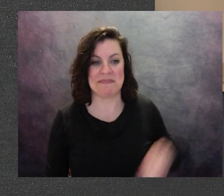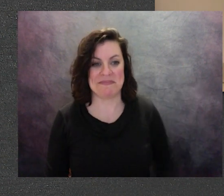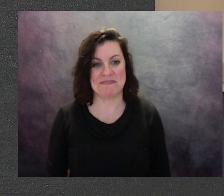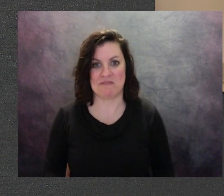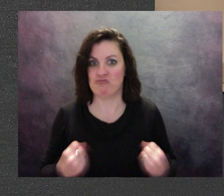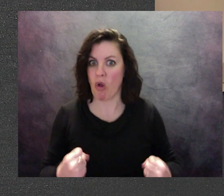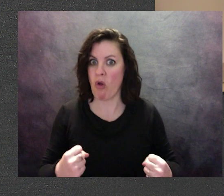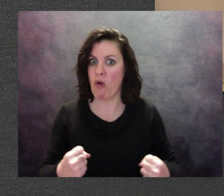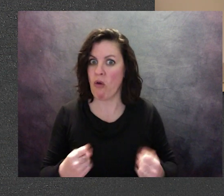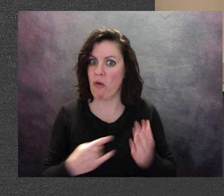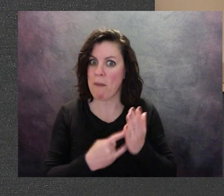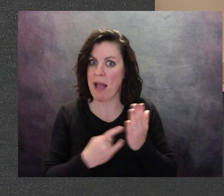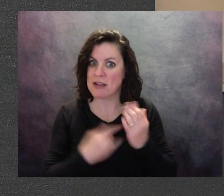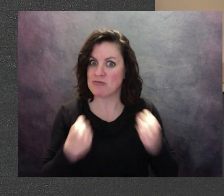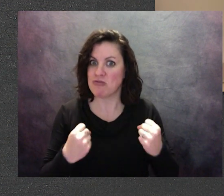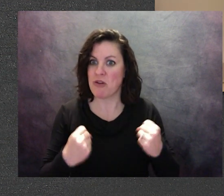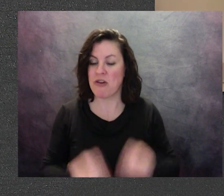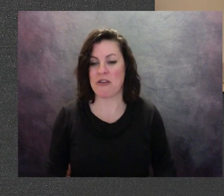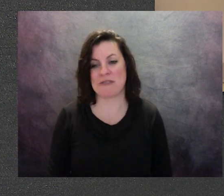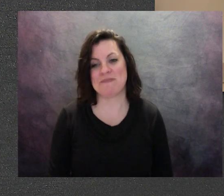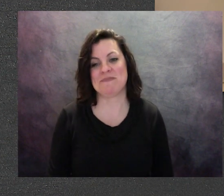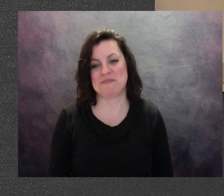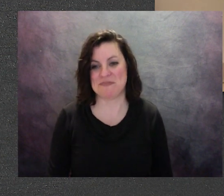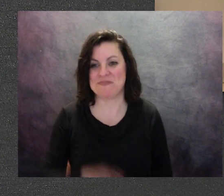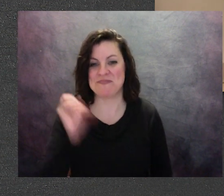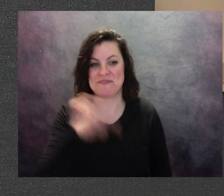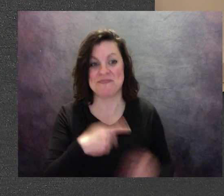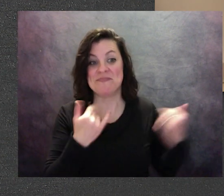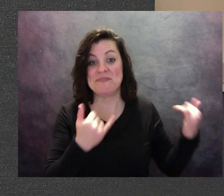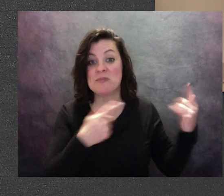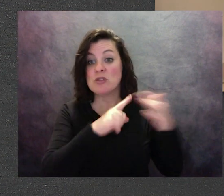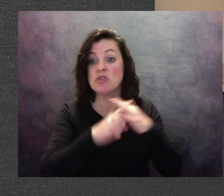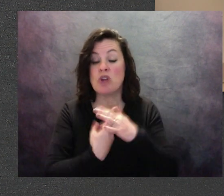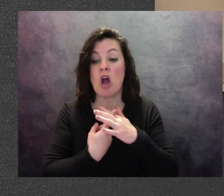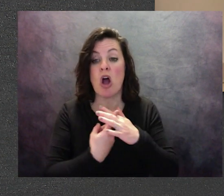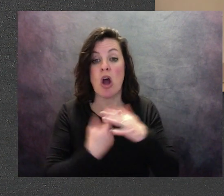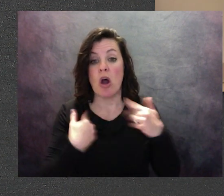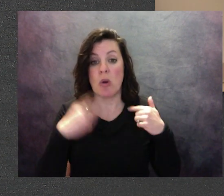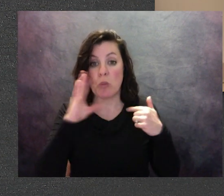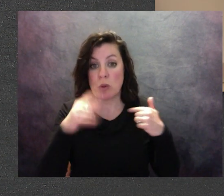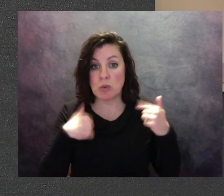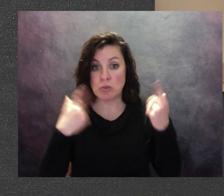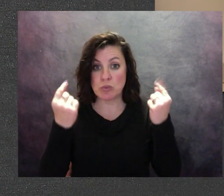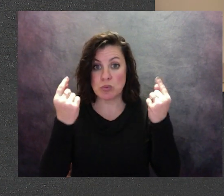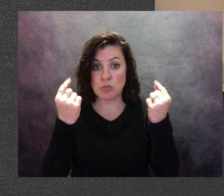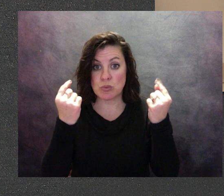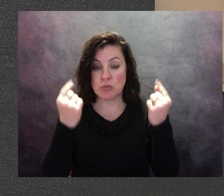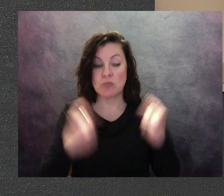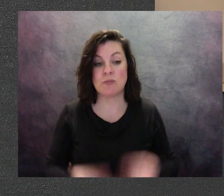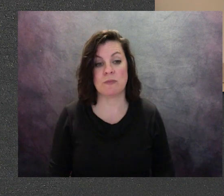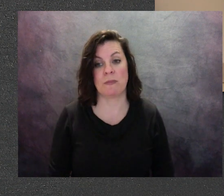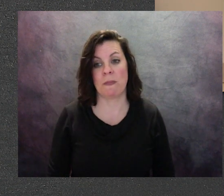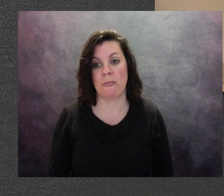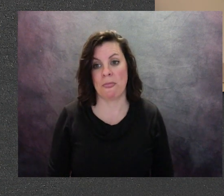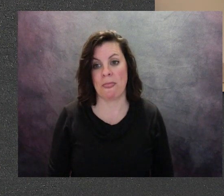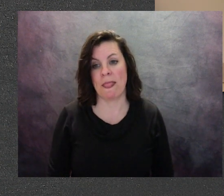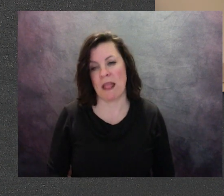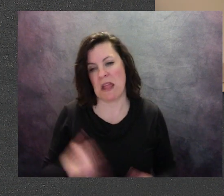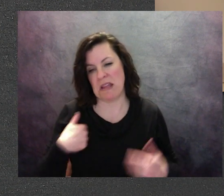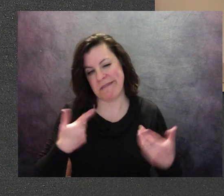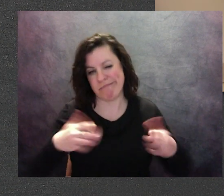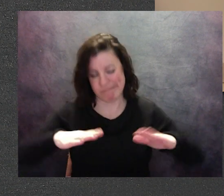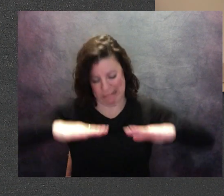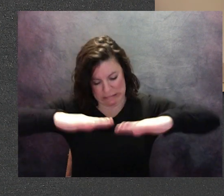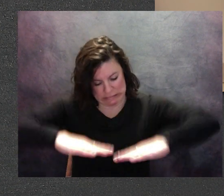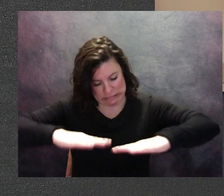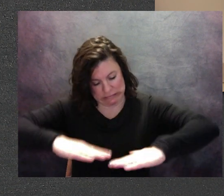All right, so that's all you need. So let's get started. I'm going to just measure this